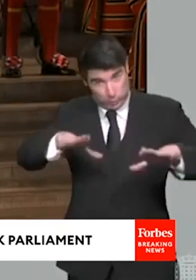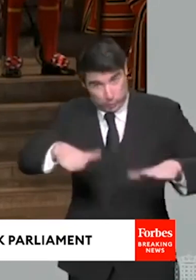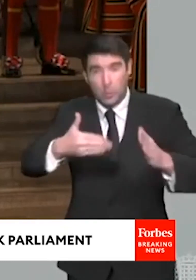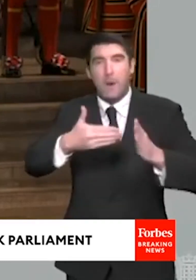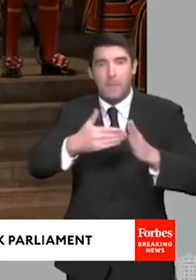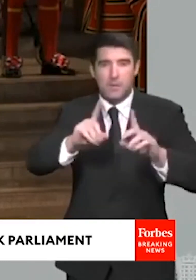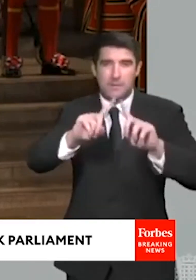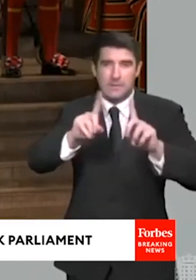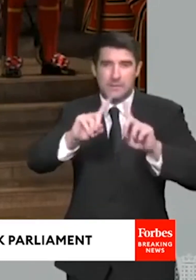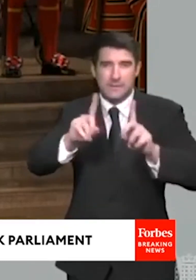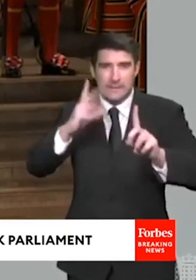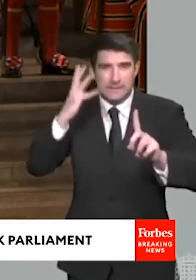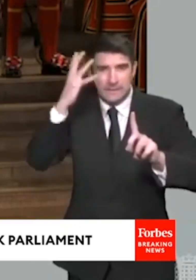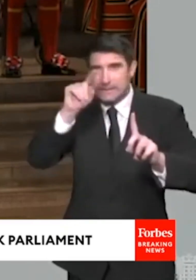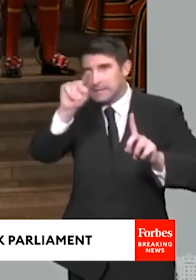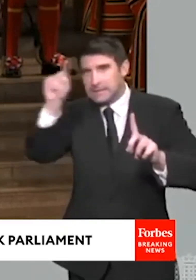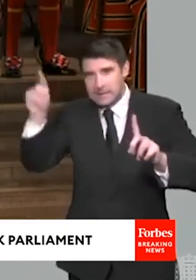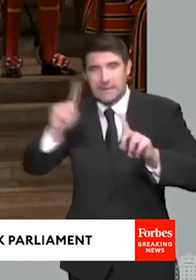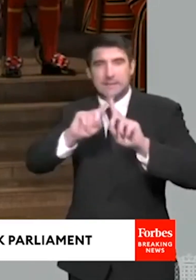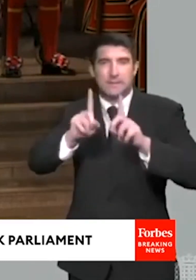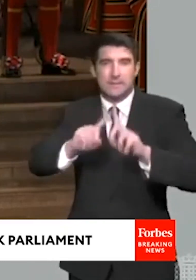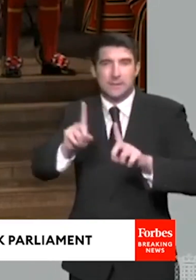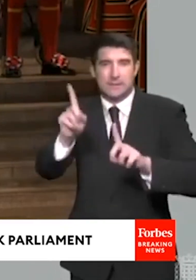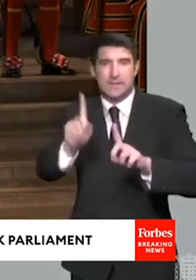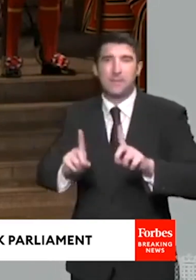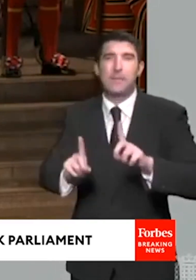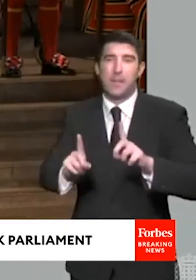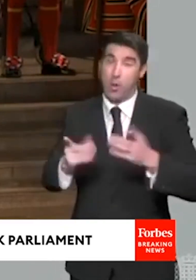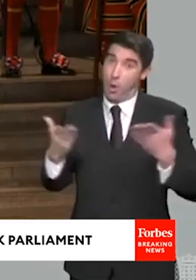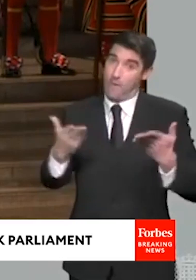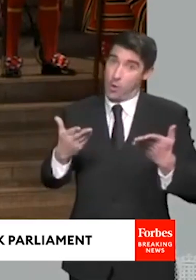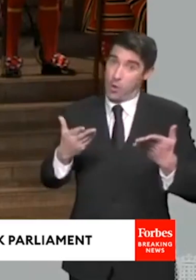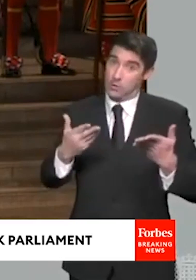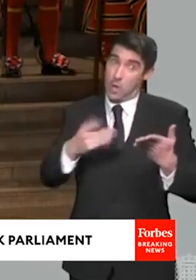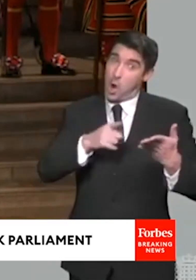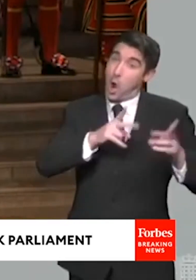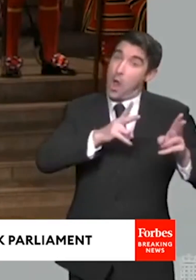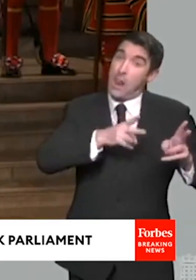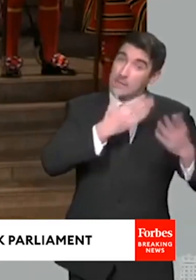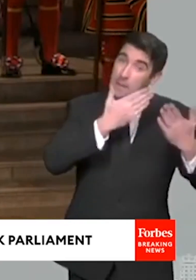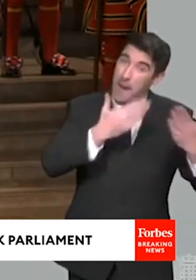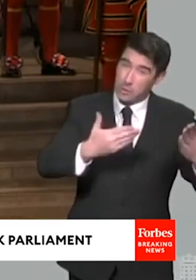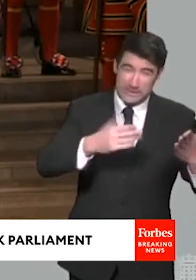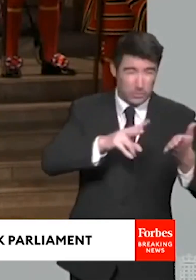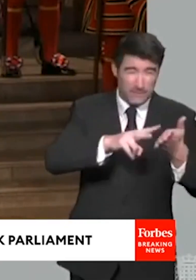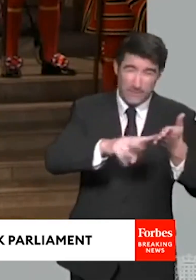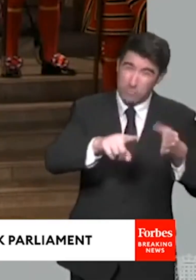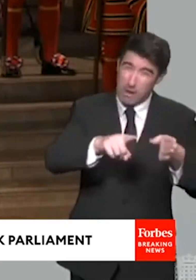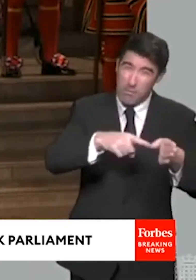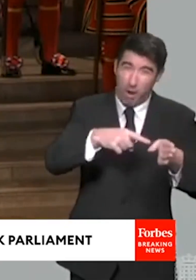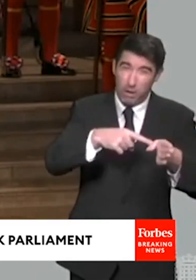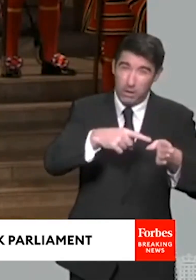While very young, Her Late Majesty pledged herself to serve her country and her